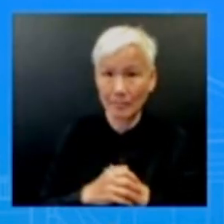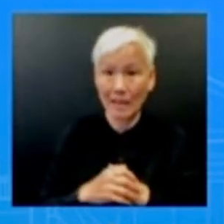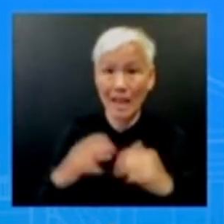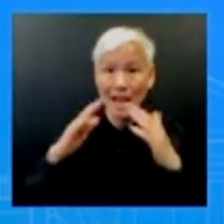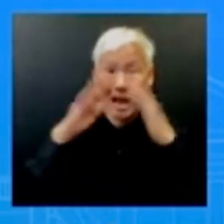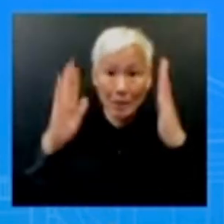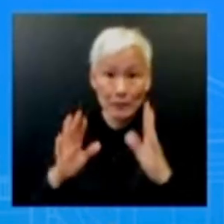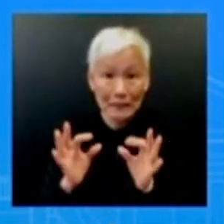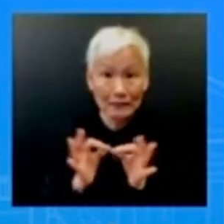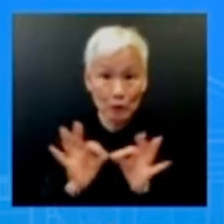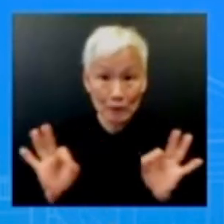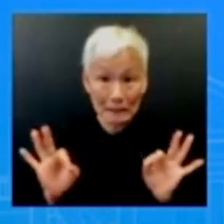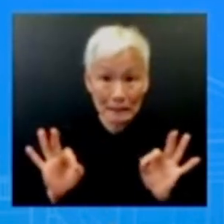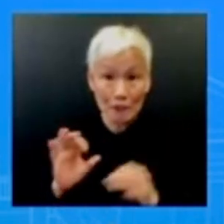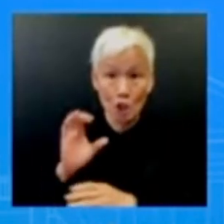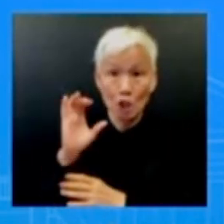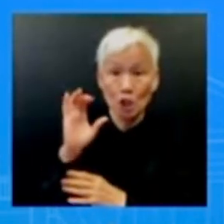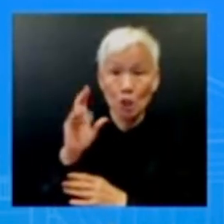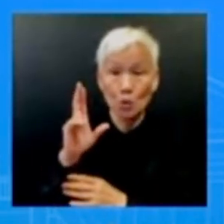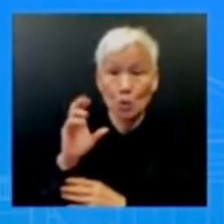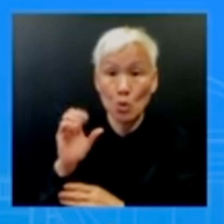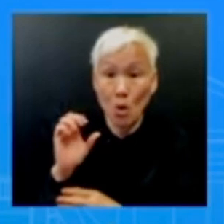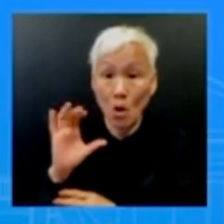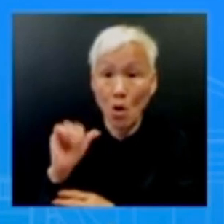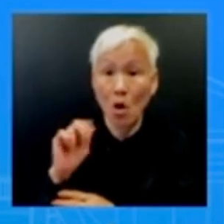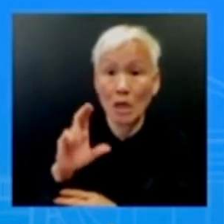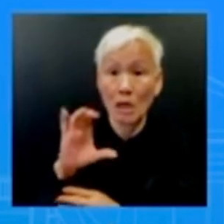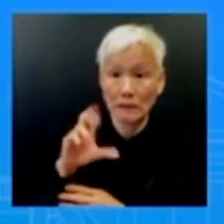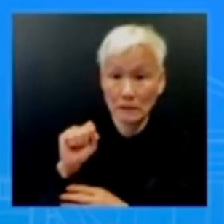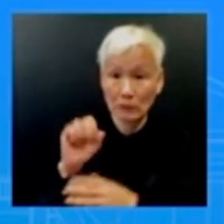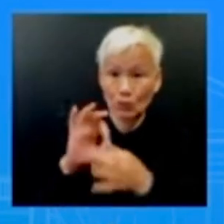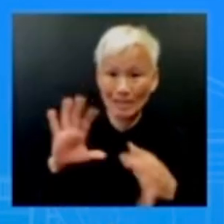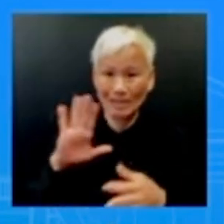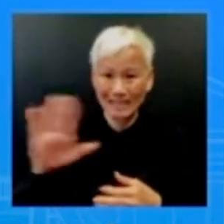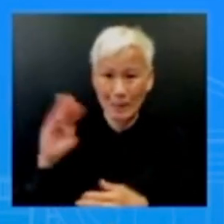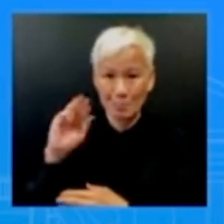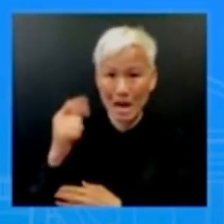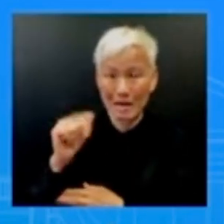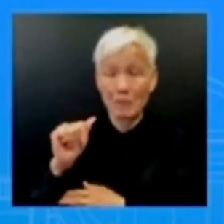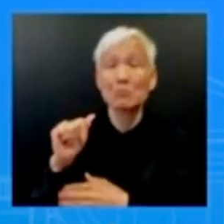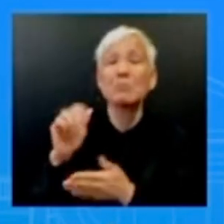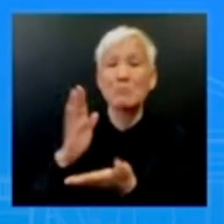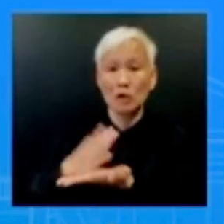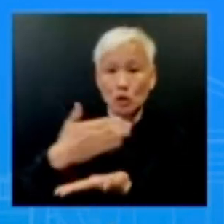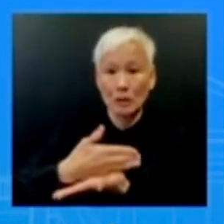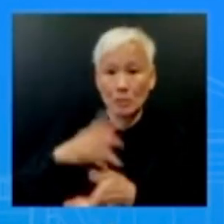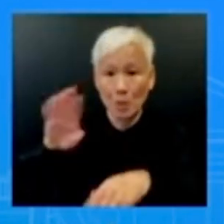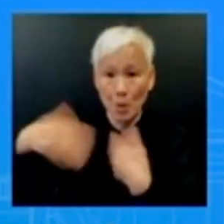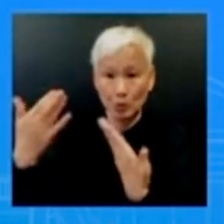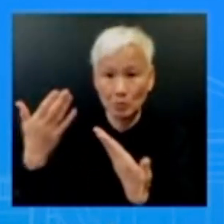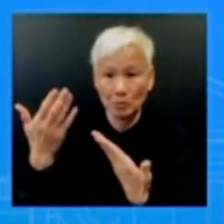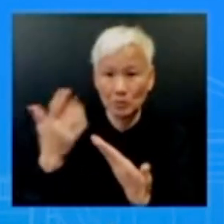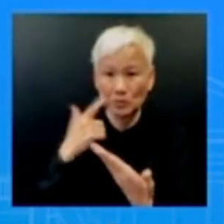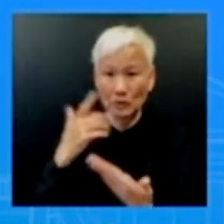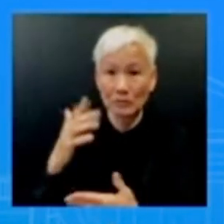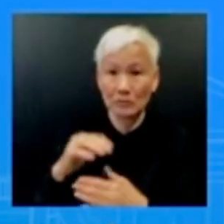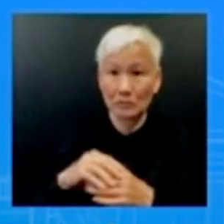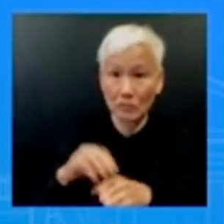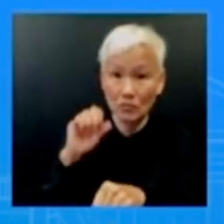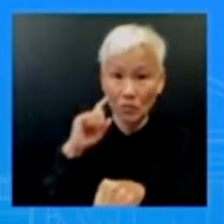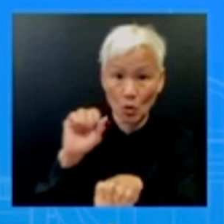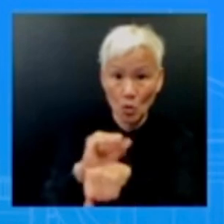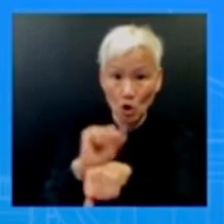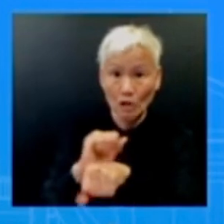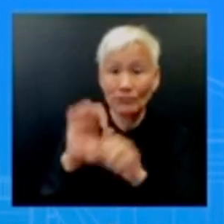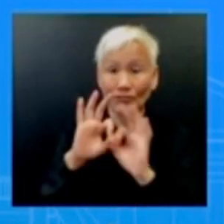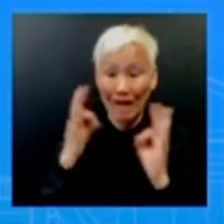budget proposal, which is a five-alarm fire for hardworking families. Each day this week, we will zero in on how the